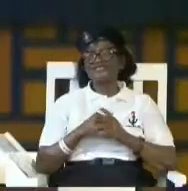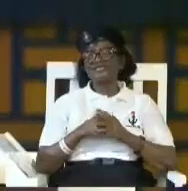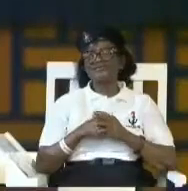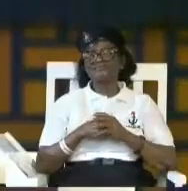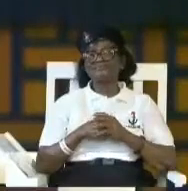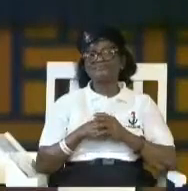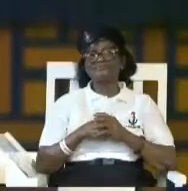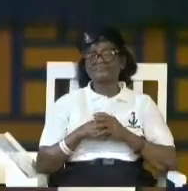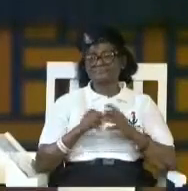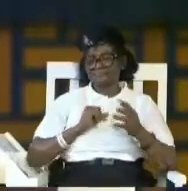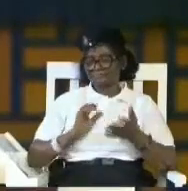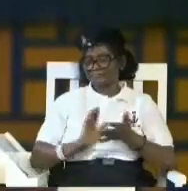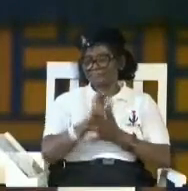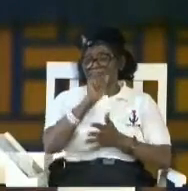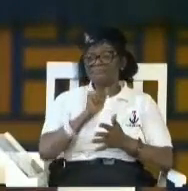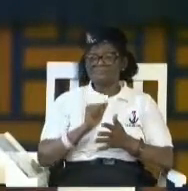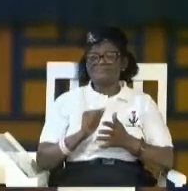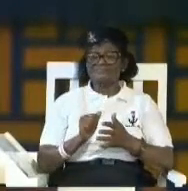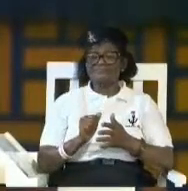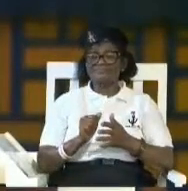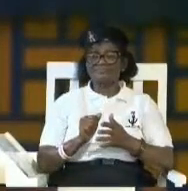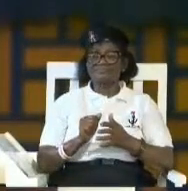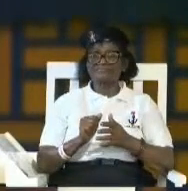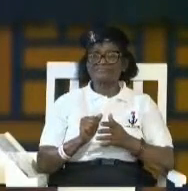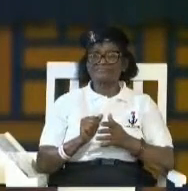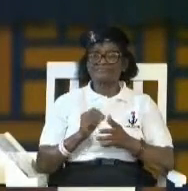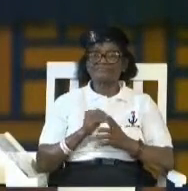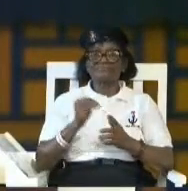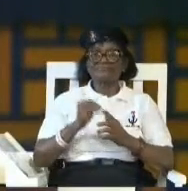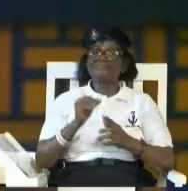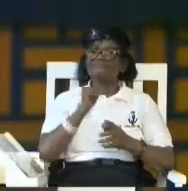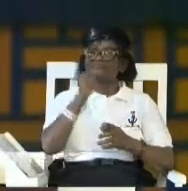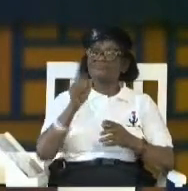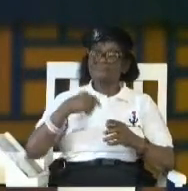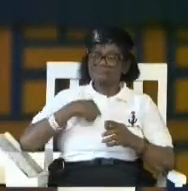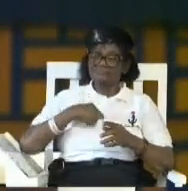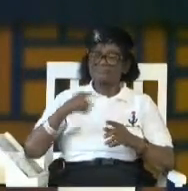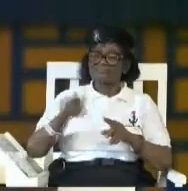And believe me or not, I also say amen.